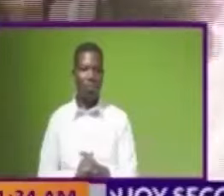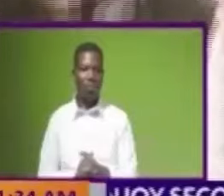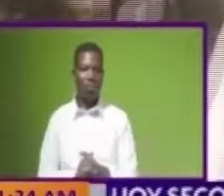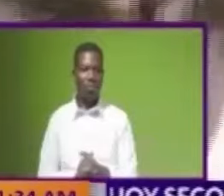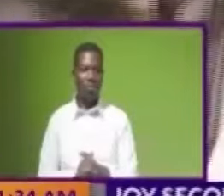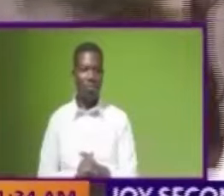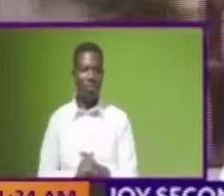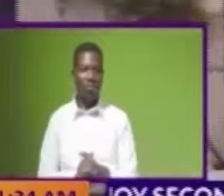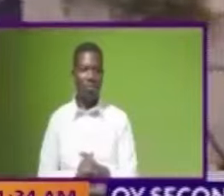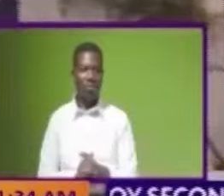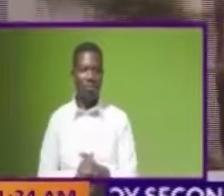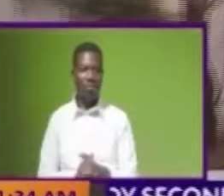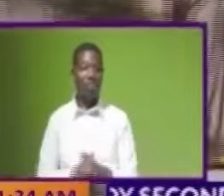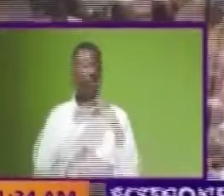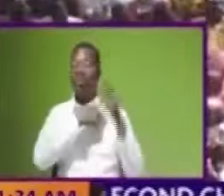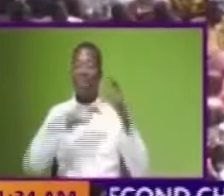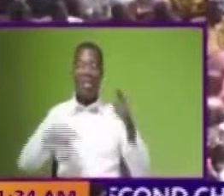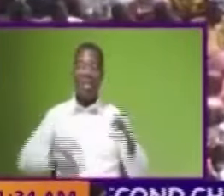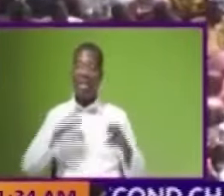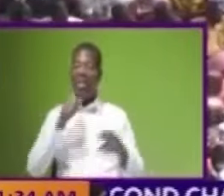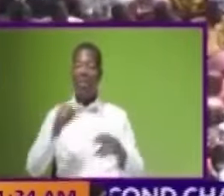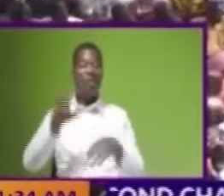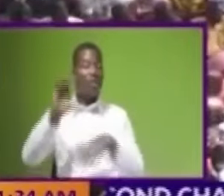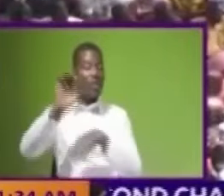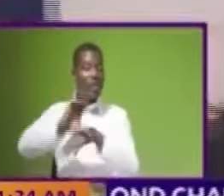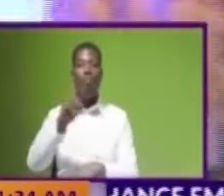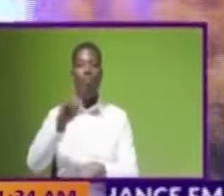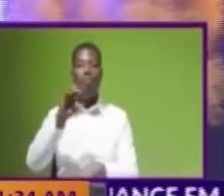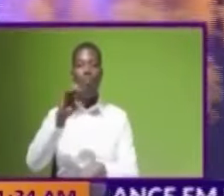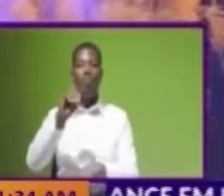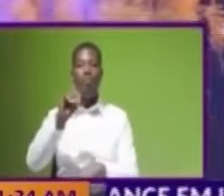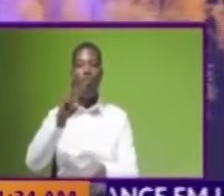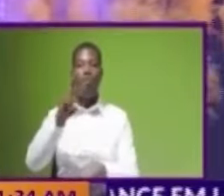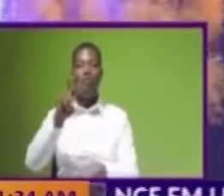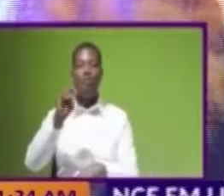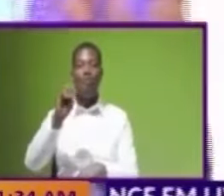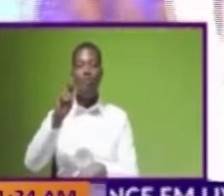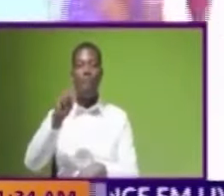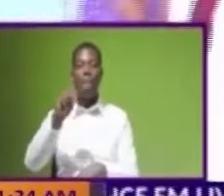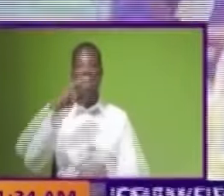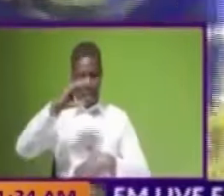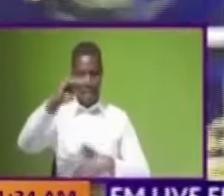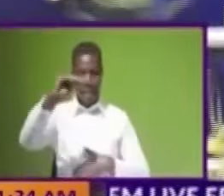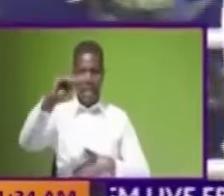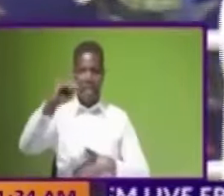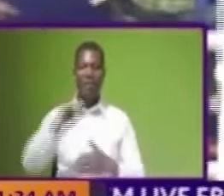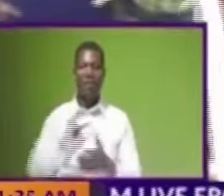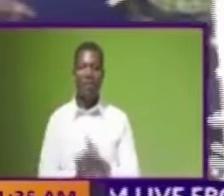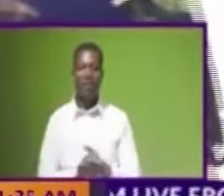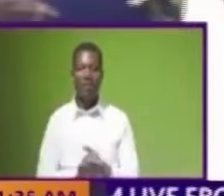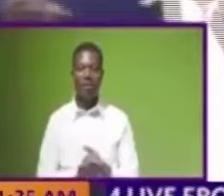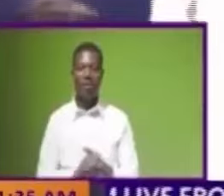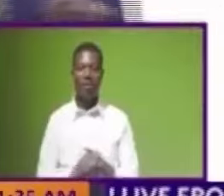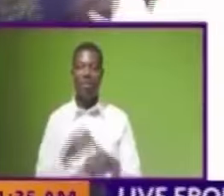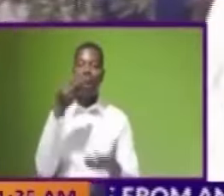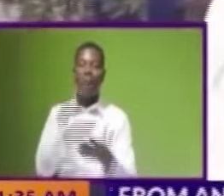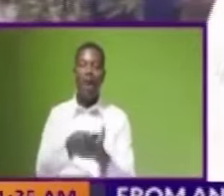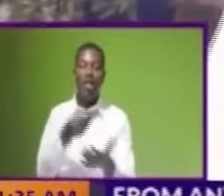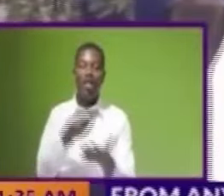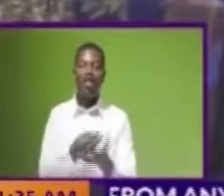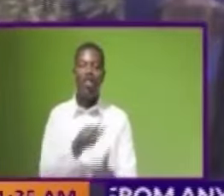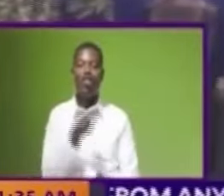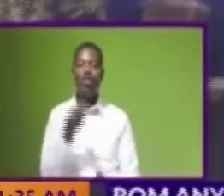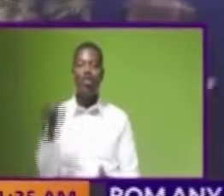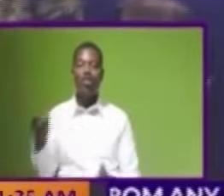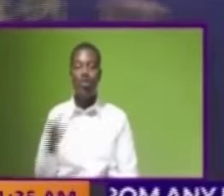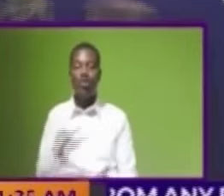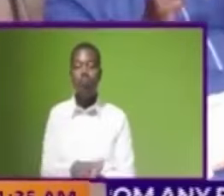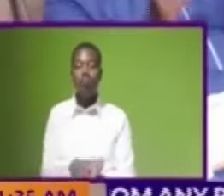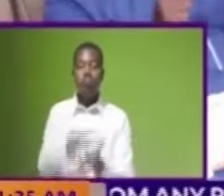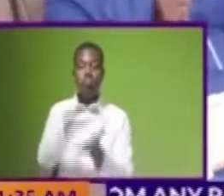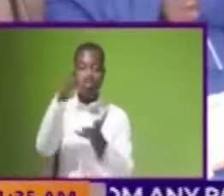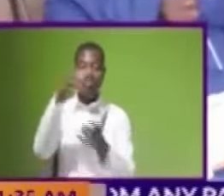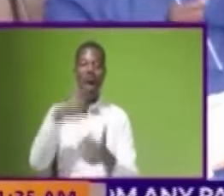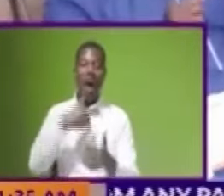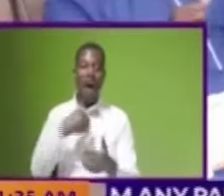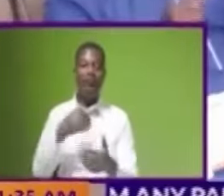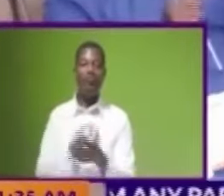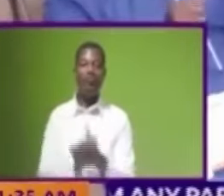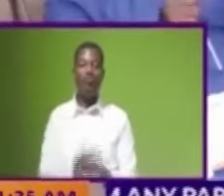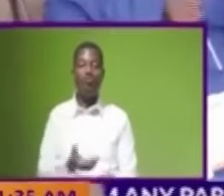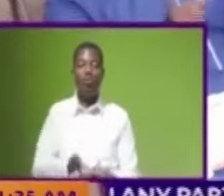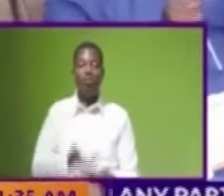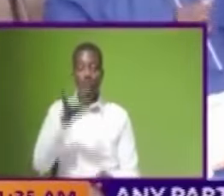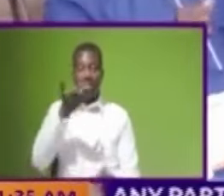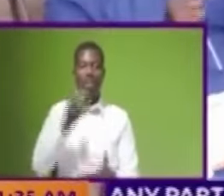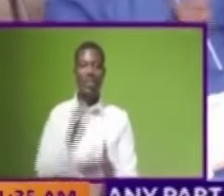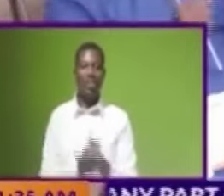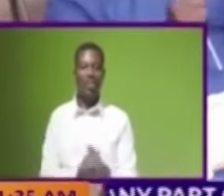ba be super ni patini ni ni Steven Adum Chedua na die be ntina wase mitim die aduane si manim se miidi